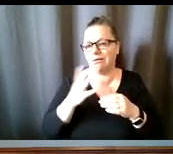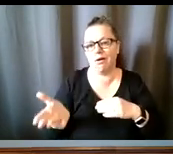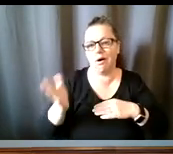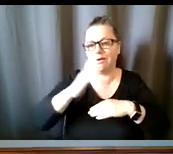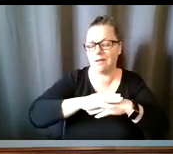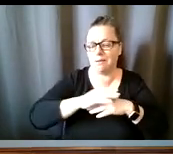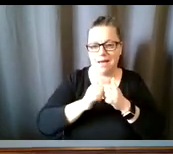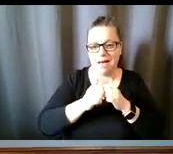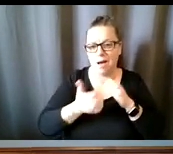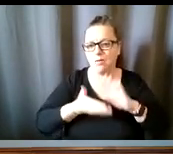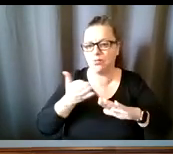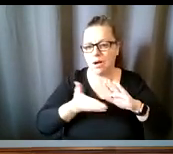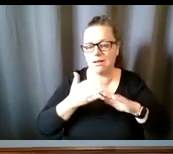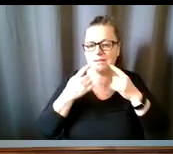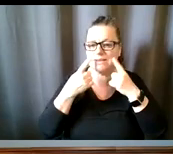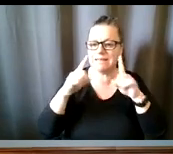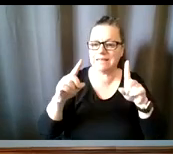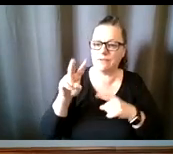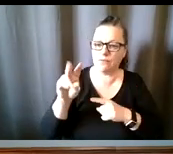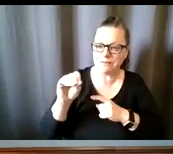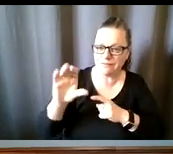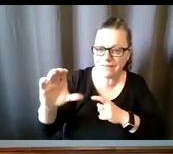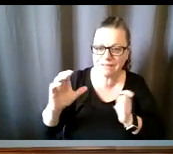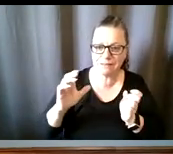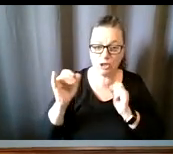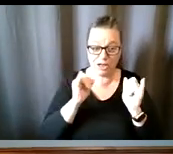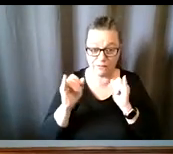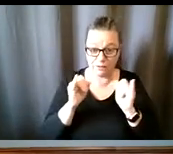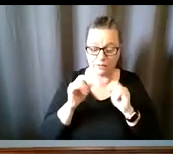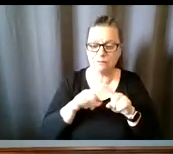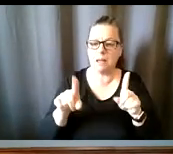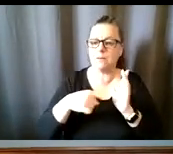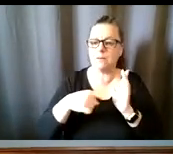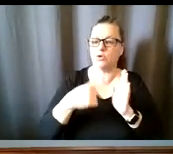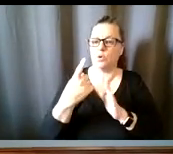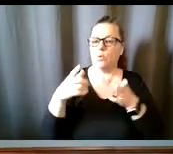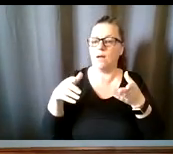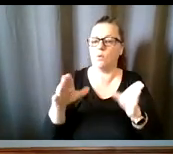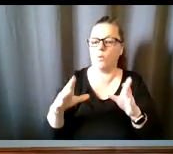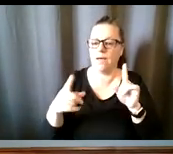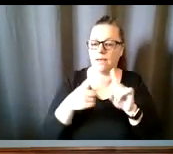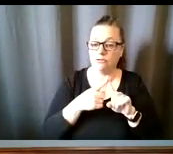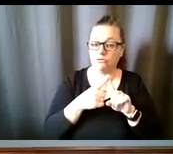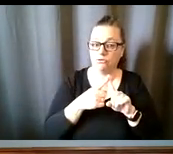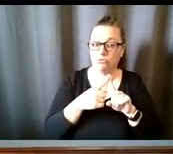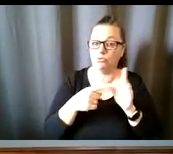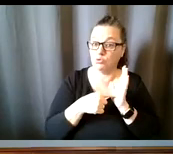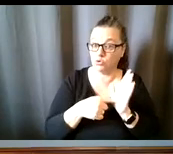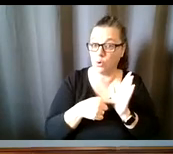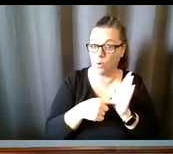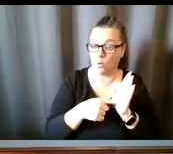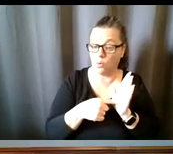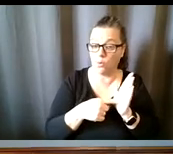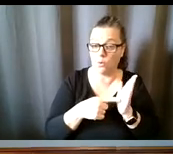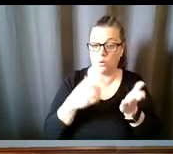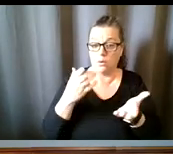voice of the customer interviews and how to apply that. But what I'm going to do is I'm going to show you one way to actually show this. That might be